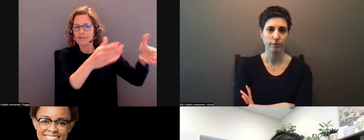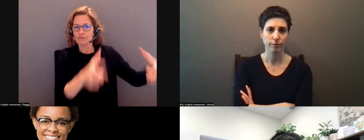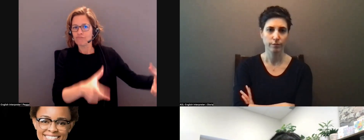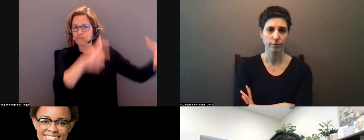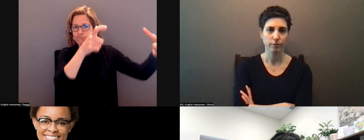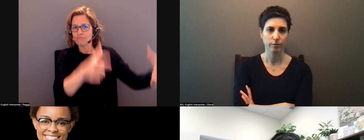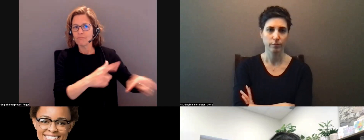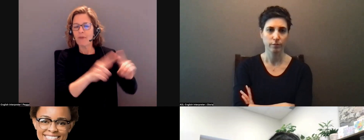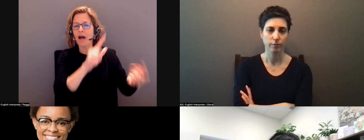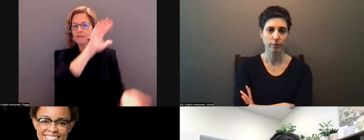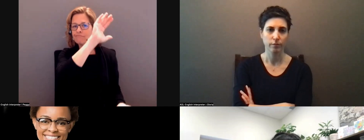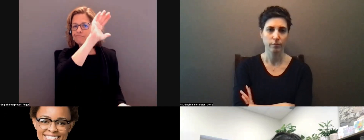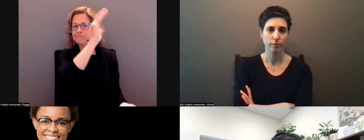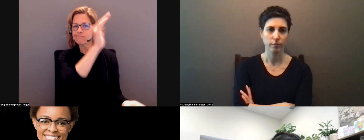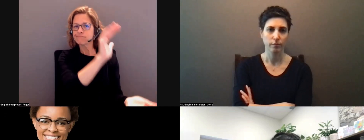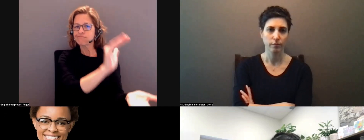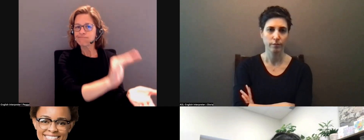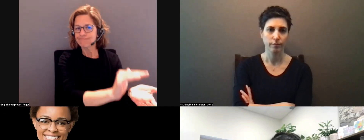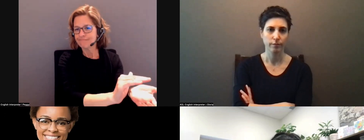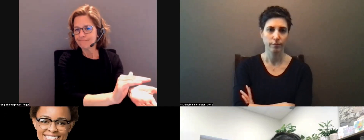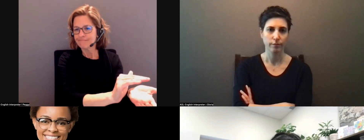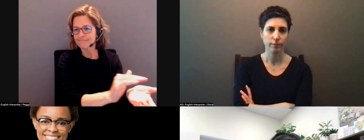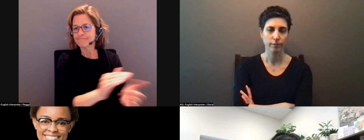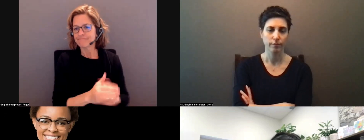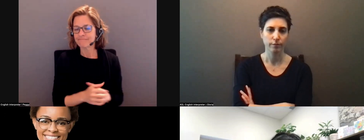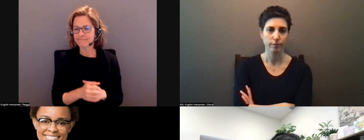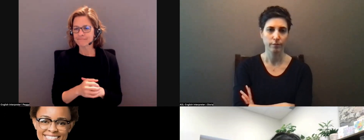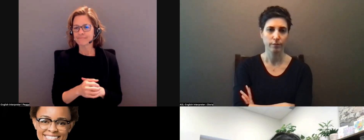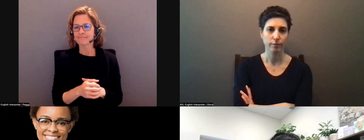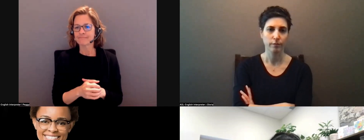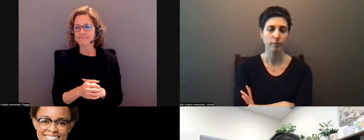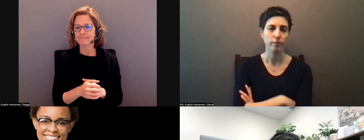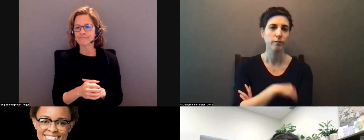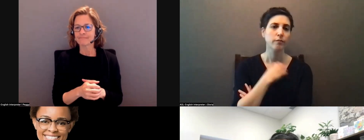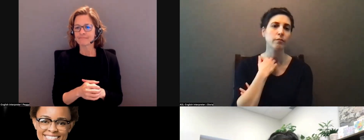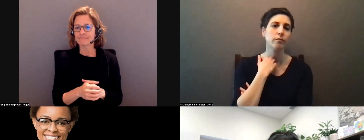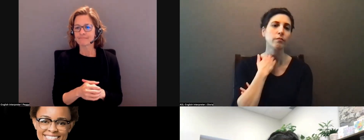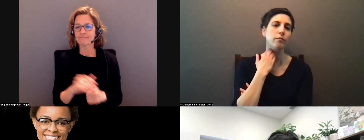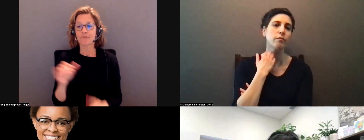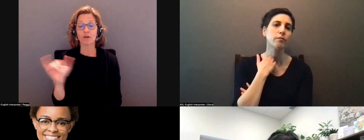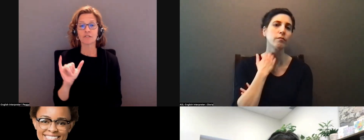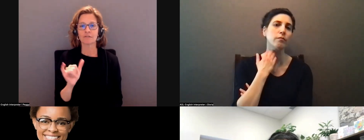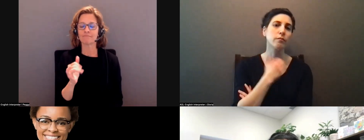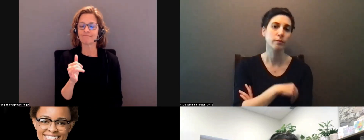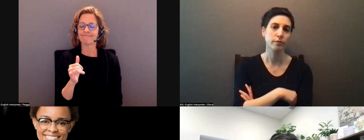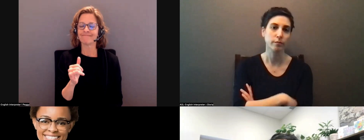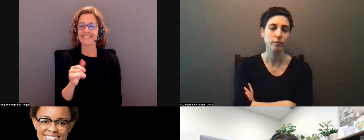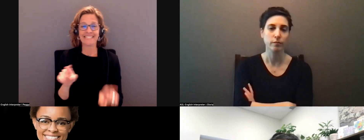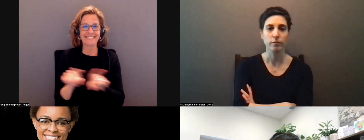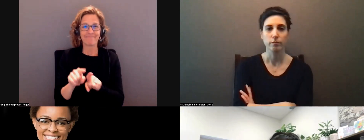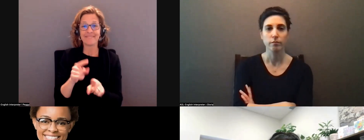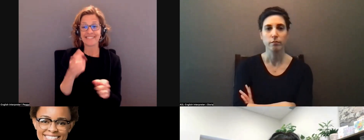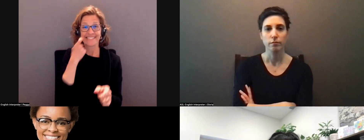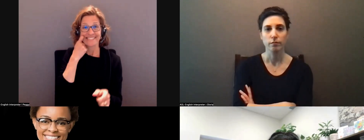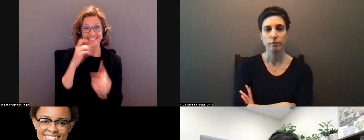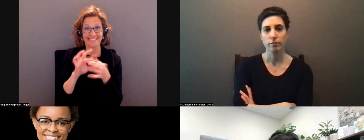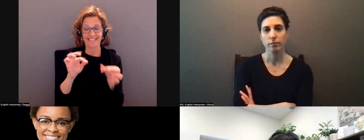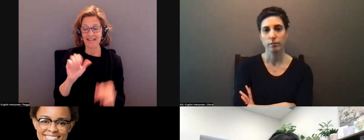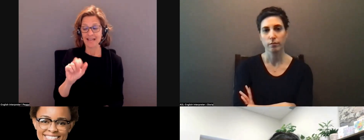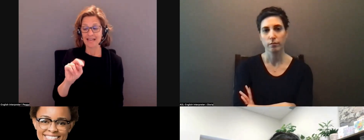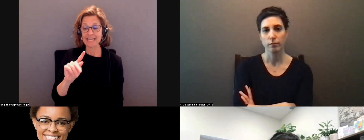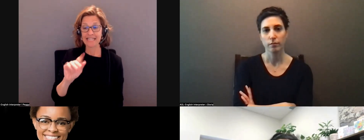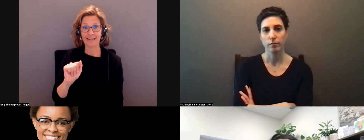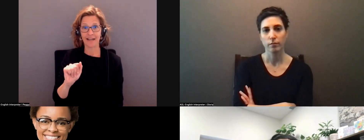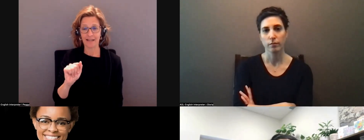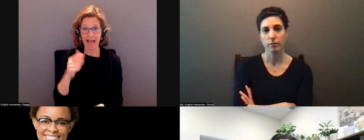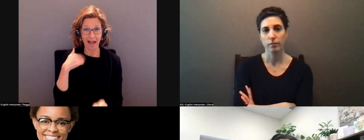less. And it was also a really good opportunity, like Anita had mentioned, for us to purge as well and to utilize our space a little